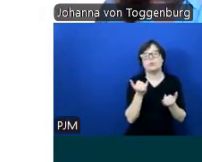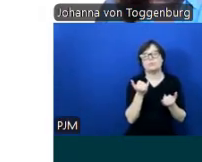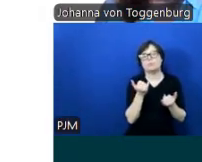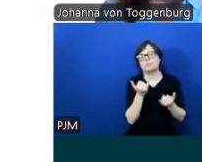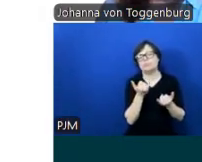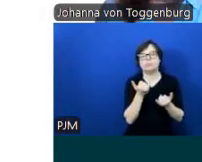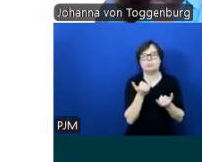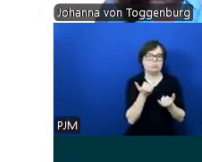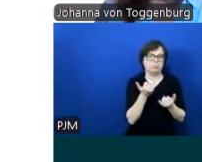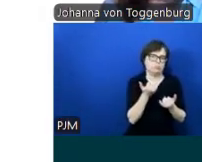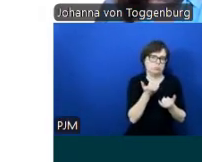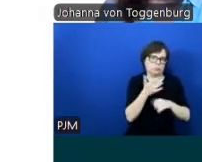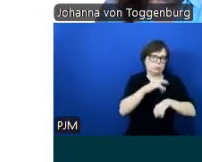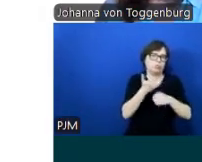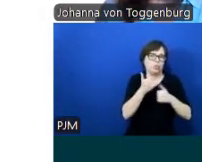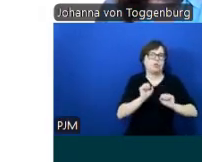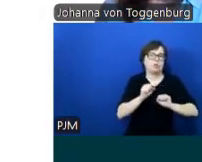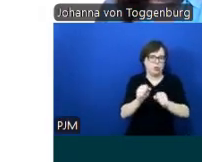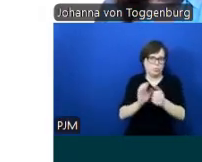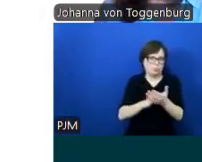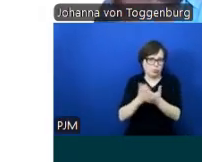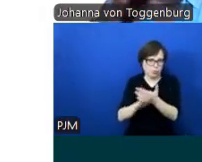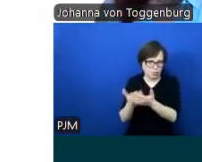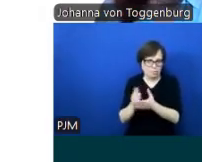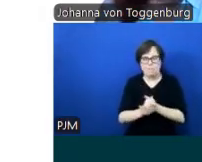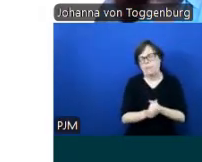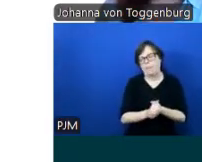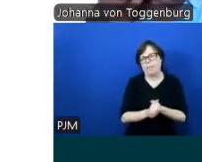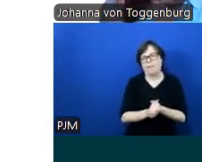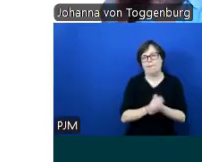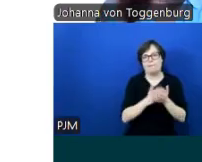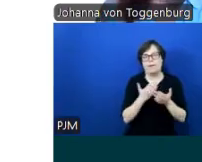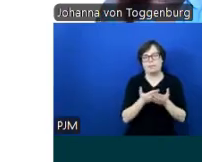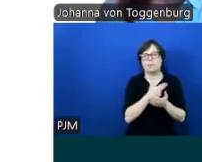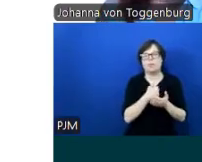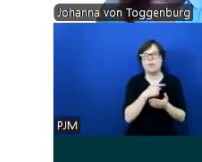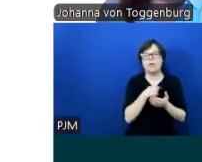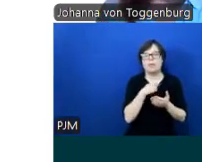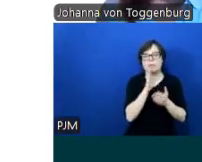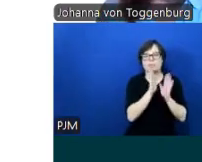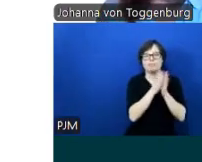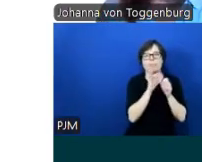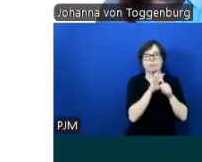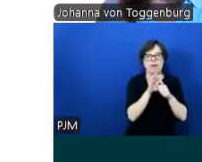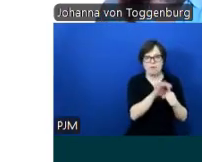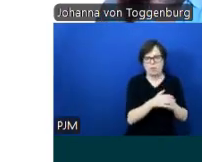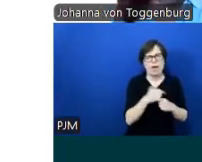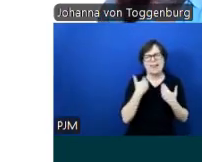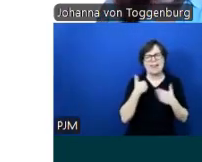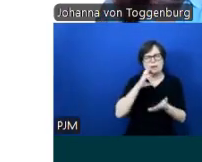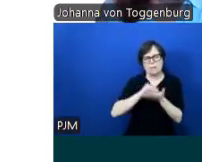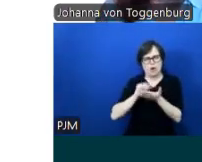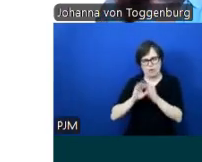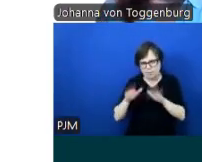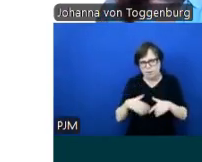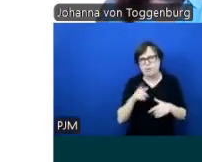the measures book that you could take. And I'm not going to repeat some of the aspects, but You know, for example,